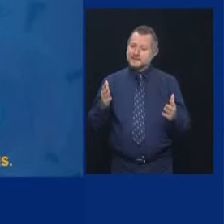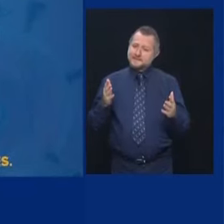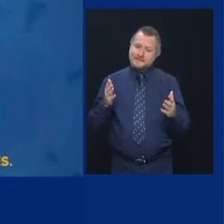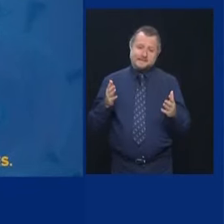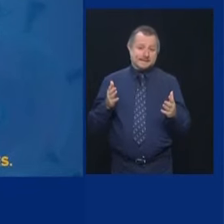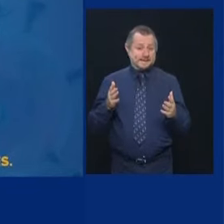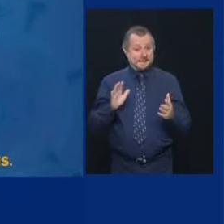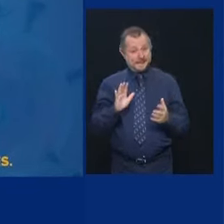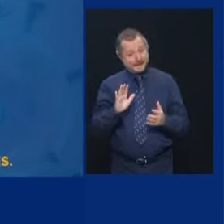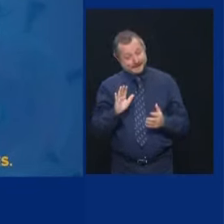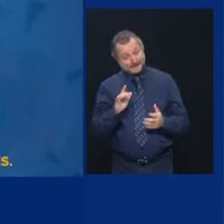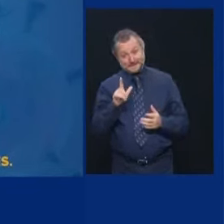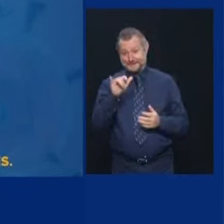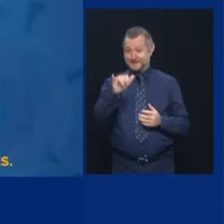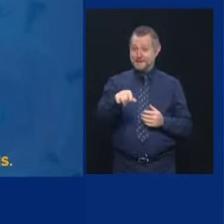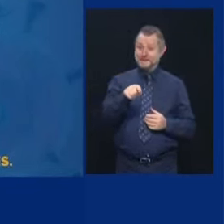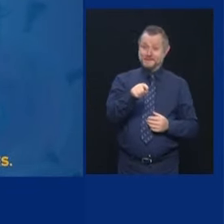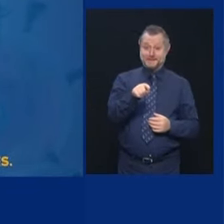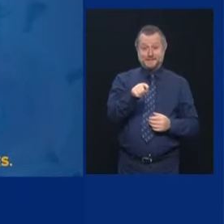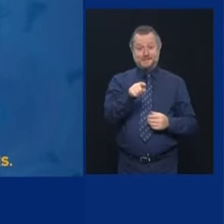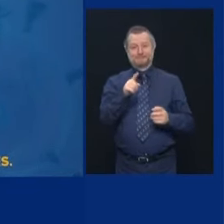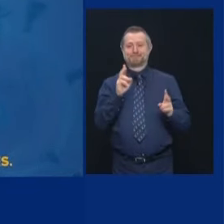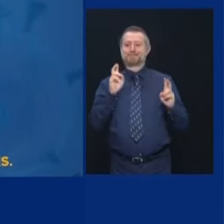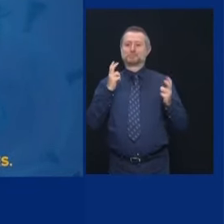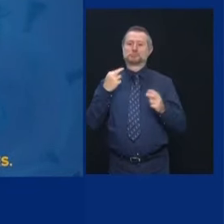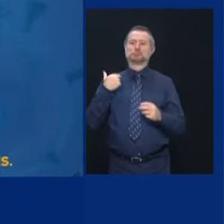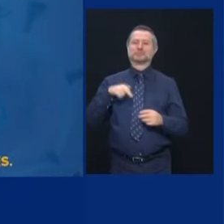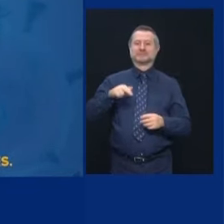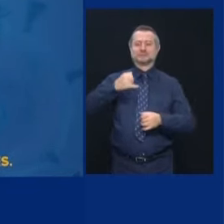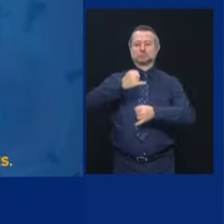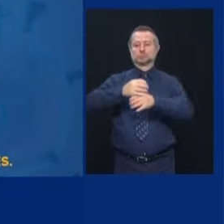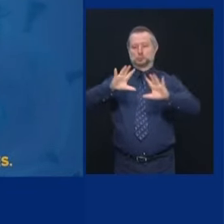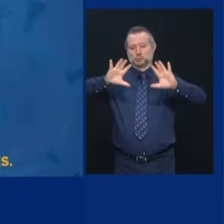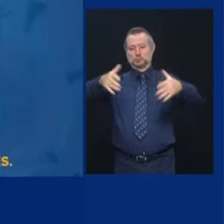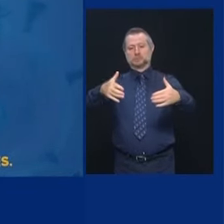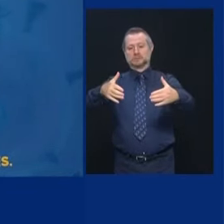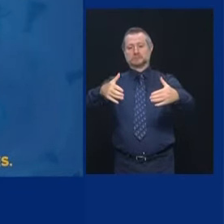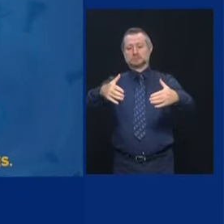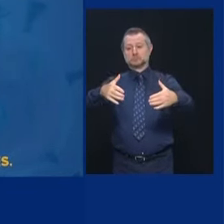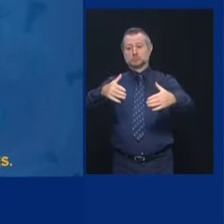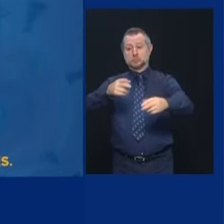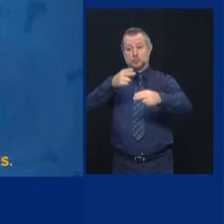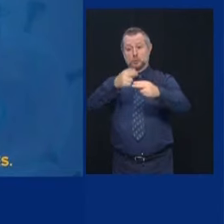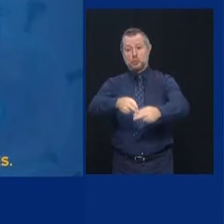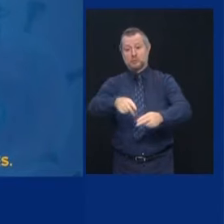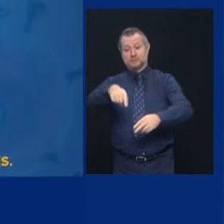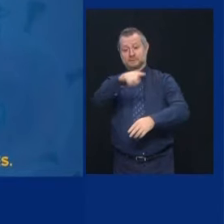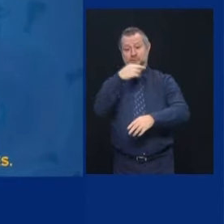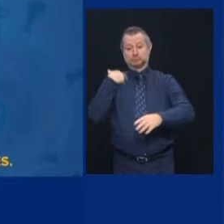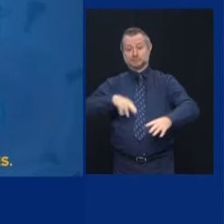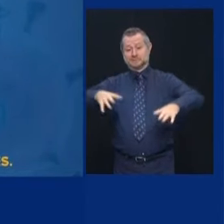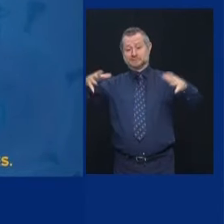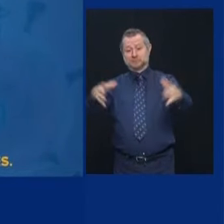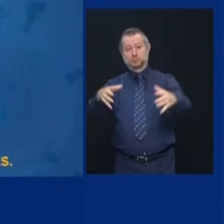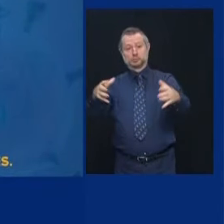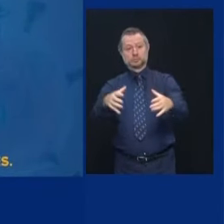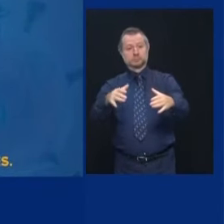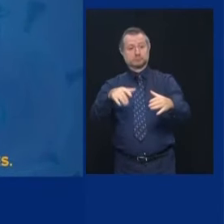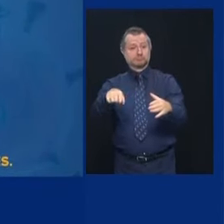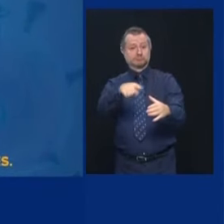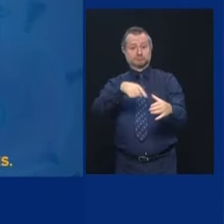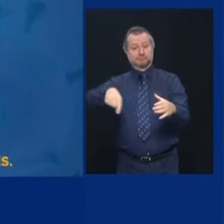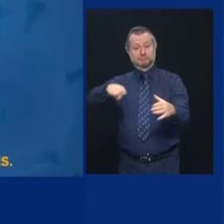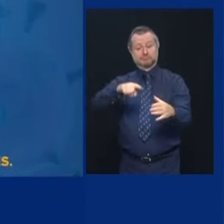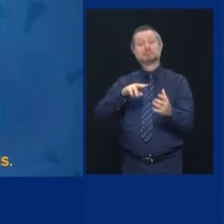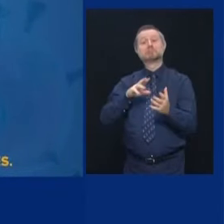Religious institutions are mass gatherings and raise